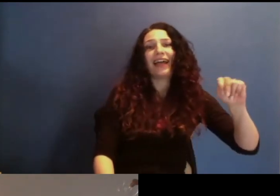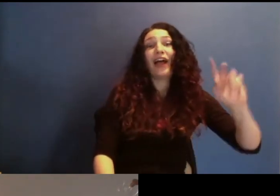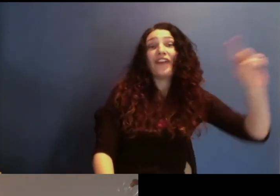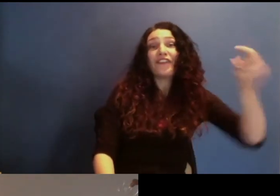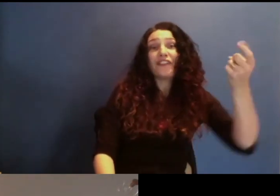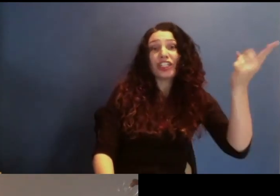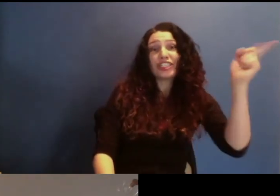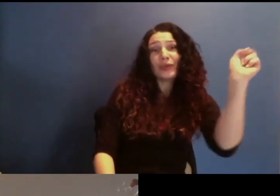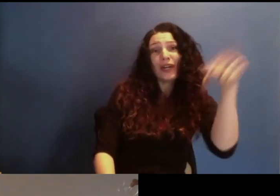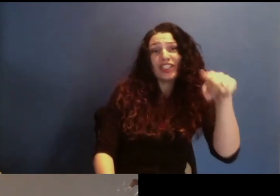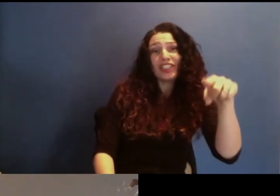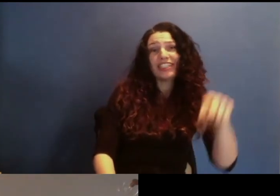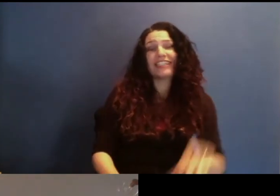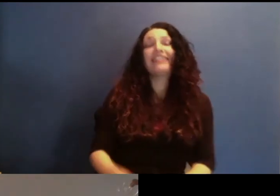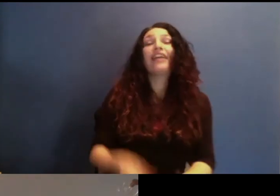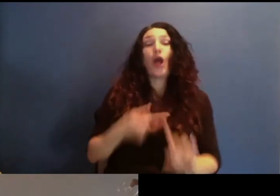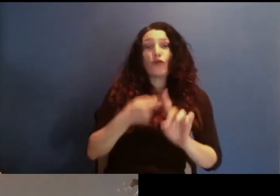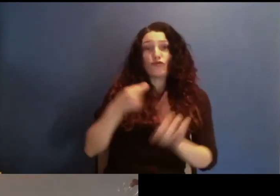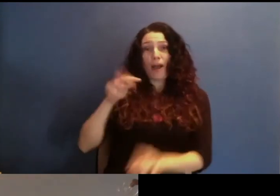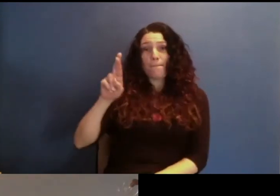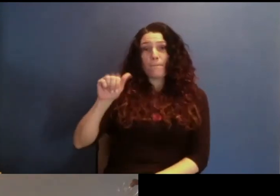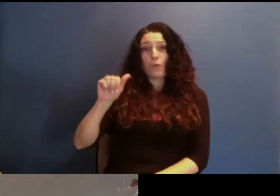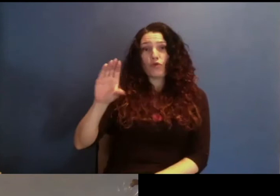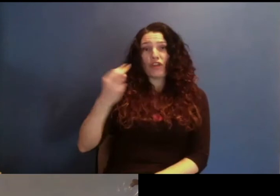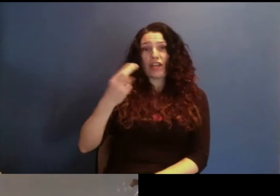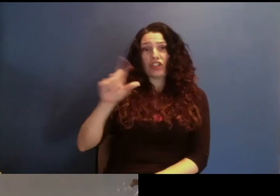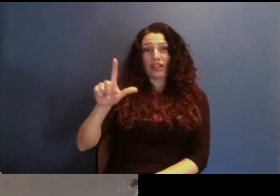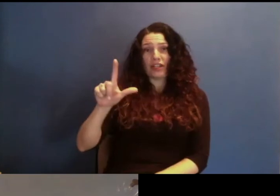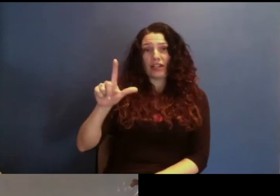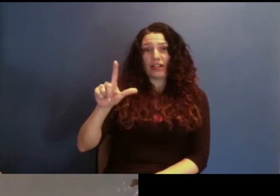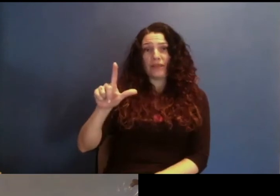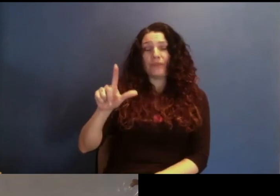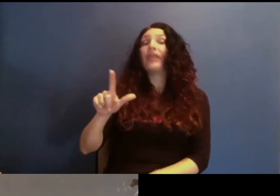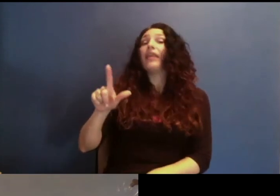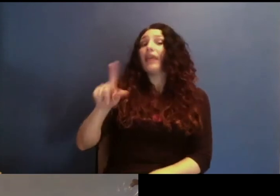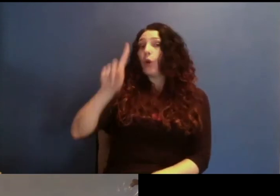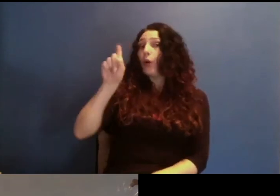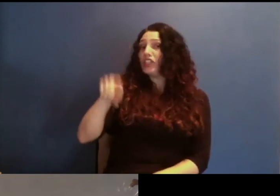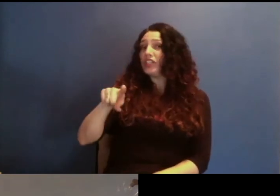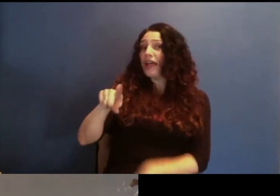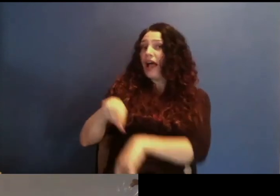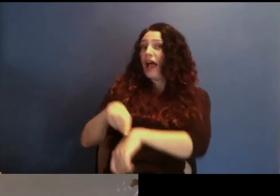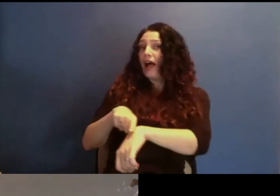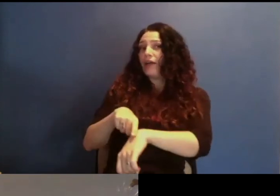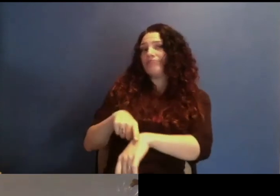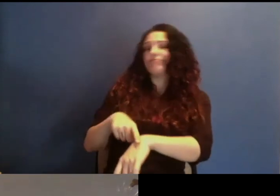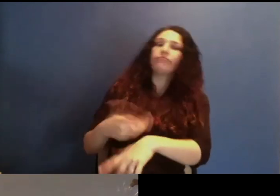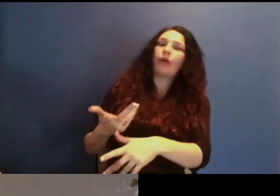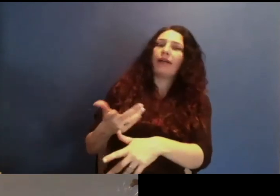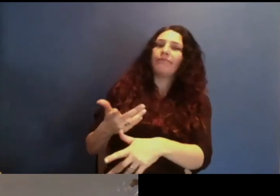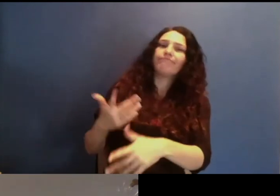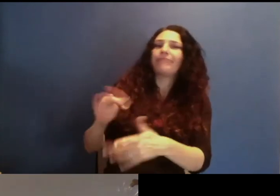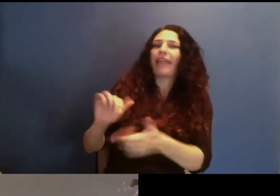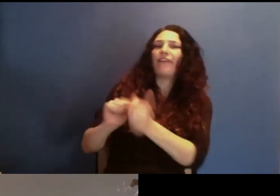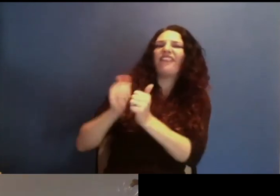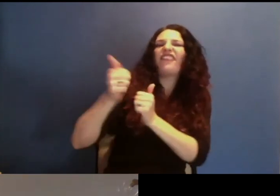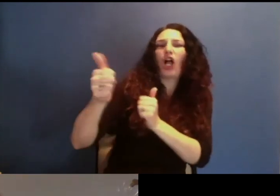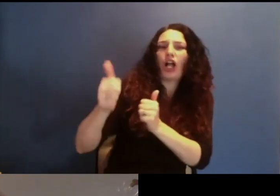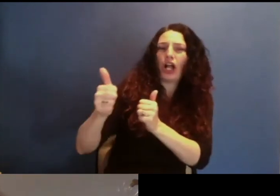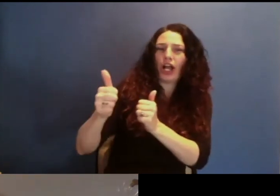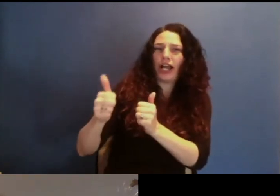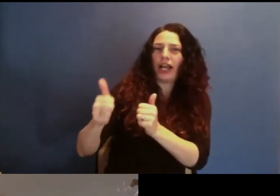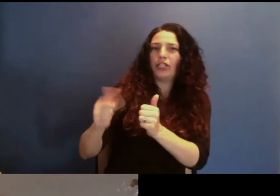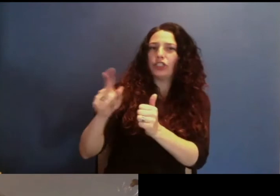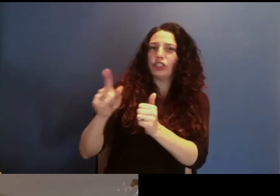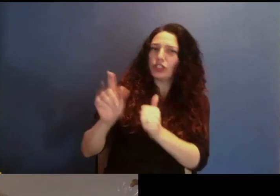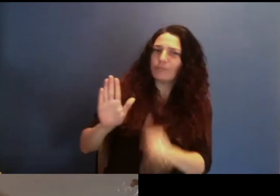said, how far should you push the envelope for disability inclusion? Well,